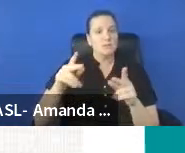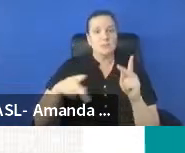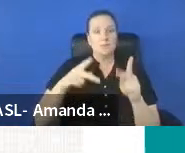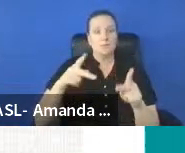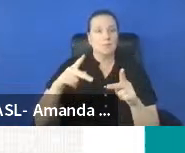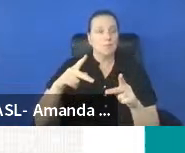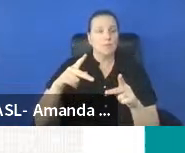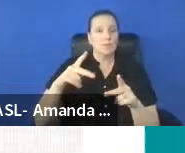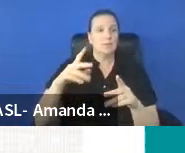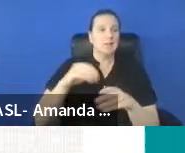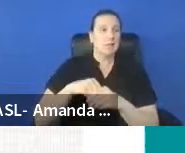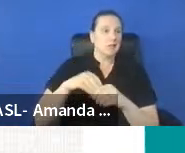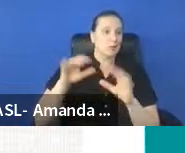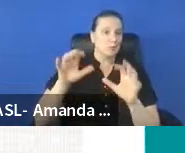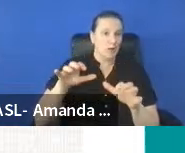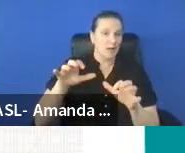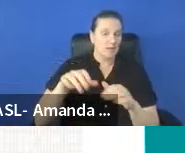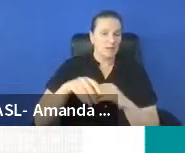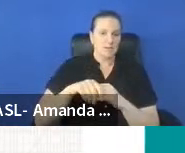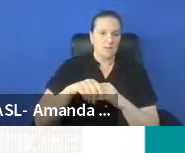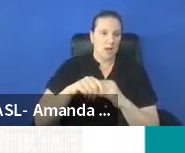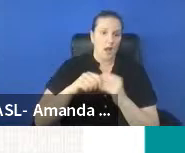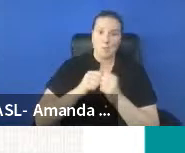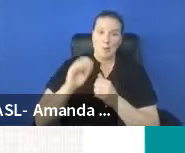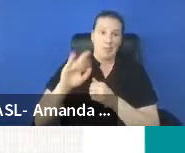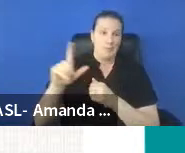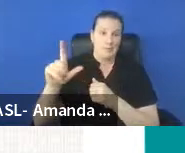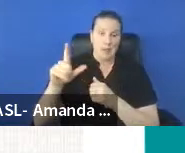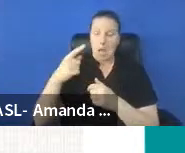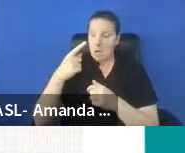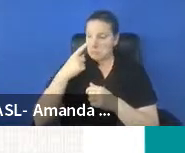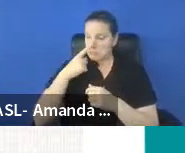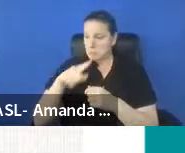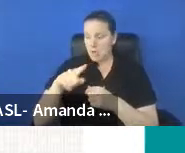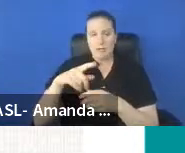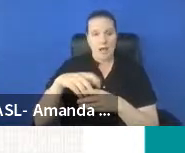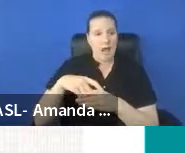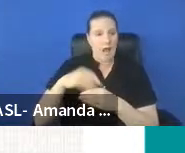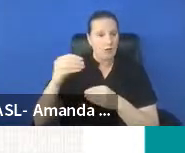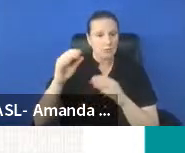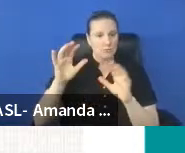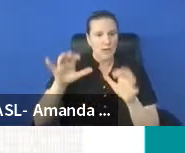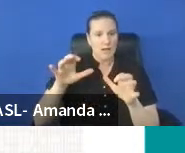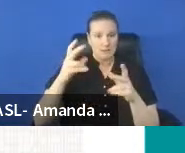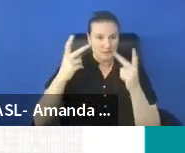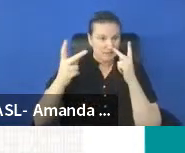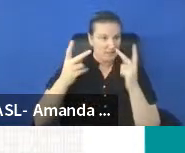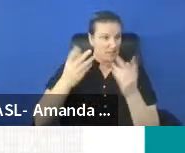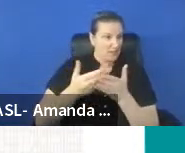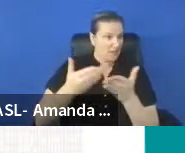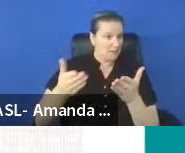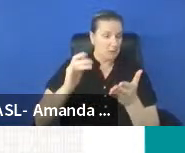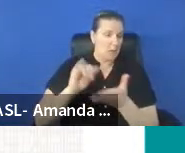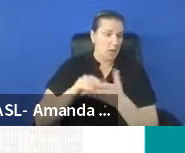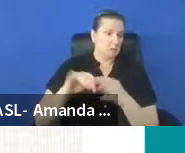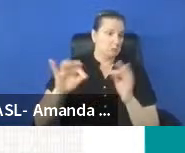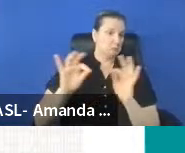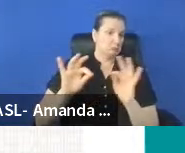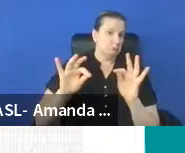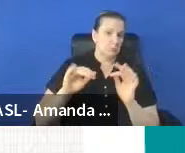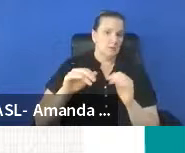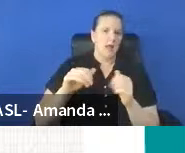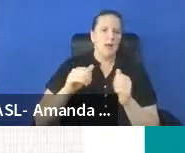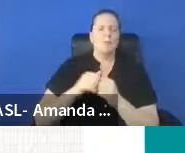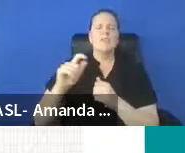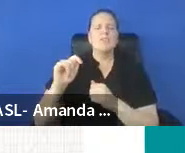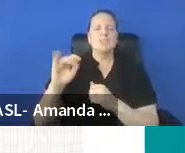stand out in the rain, because I'm with Bill. I wouldn't have minded going out there in the rain and looking at the site. That wouldn't have been a big deal. I mean, with Tom, sorry,